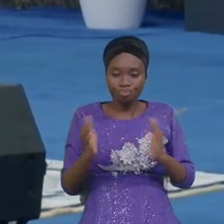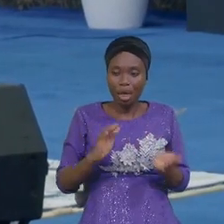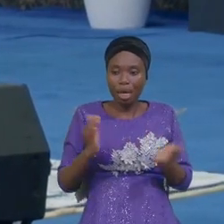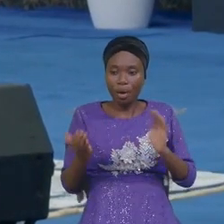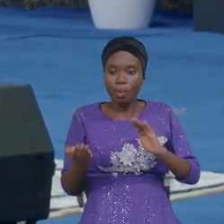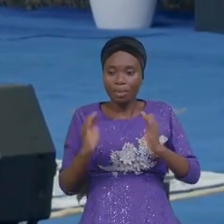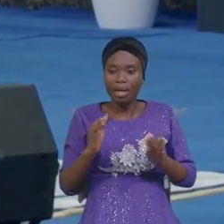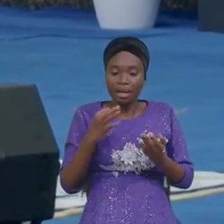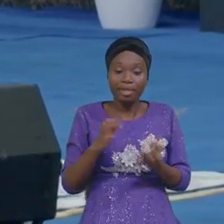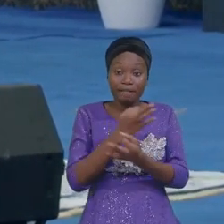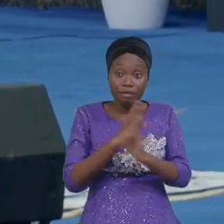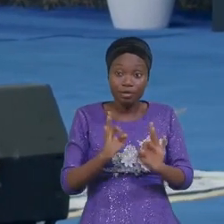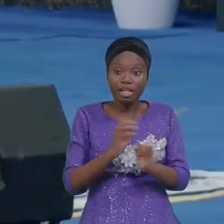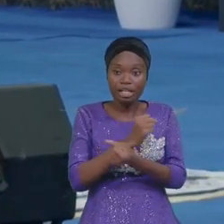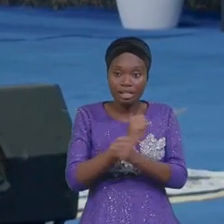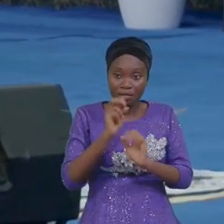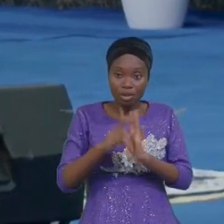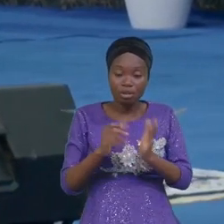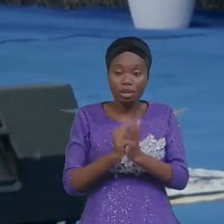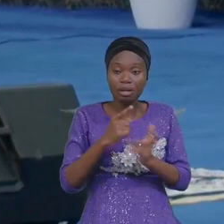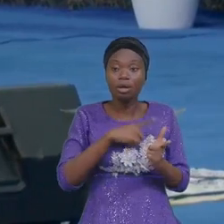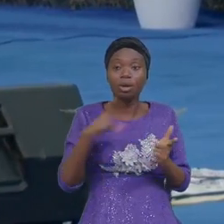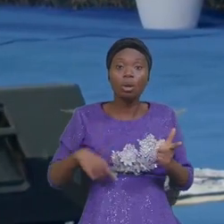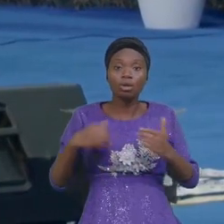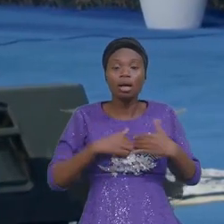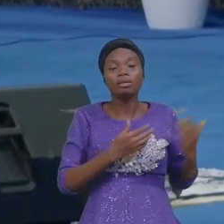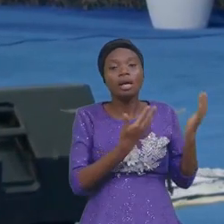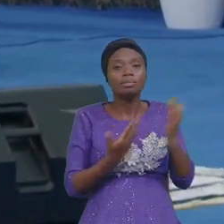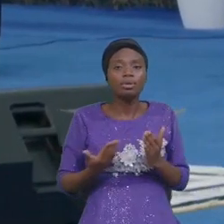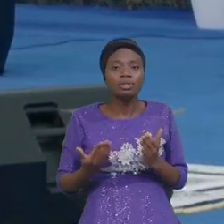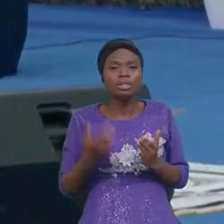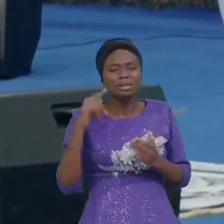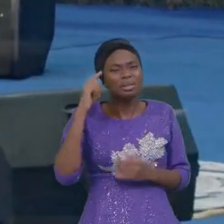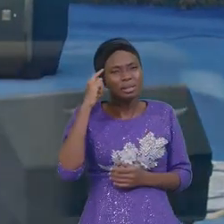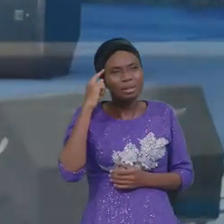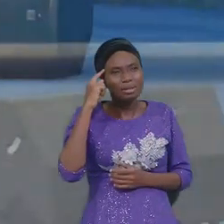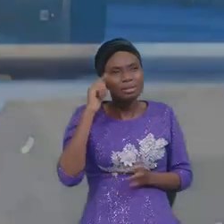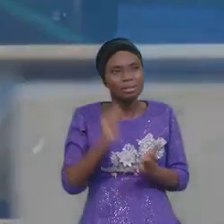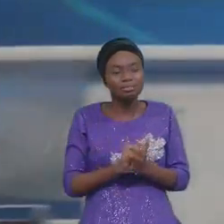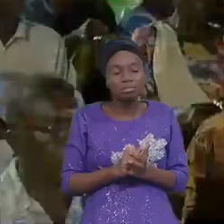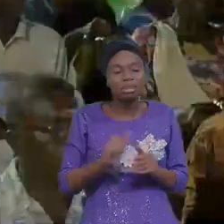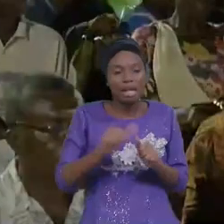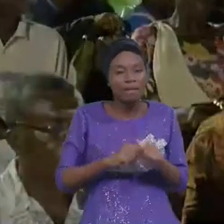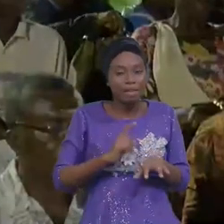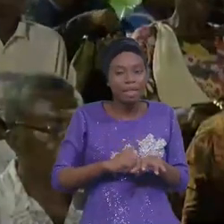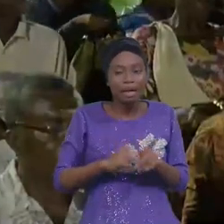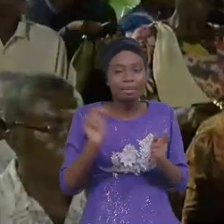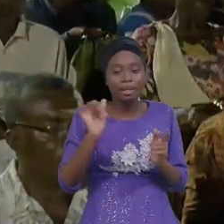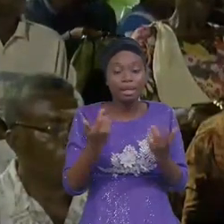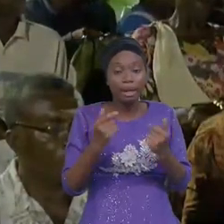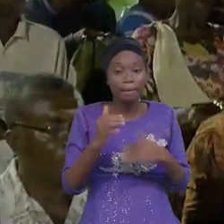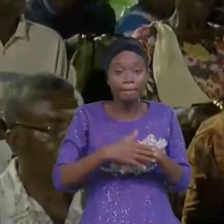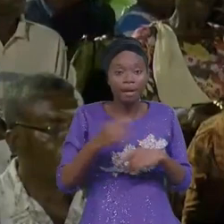free salvation that the Lord has brought. They thought every time they came back home from the market, they'll wash